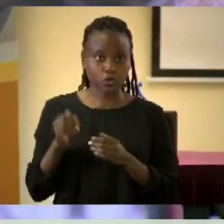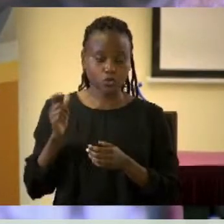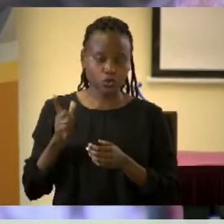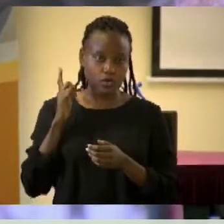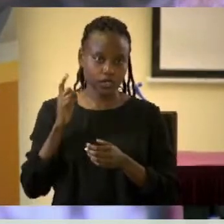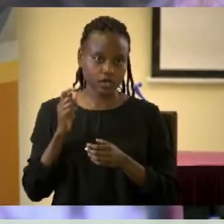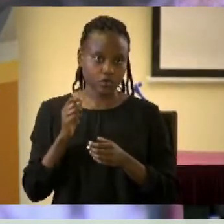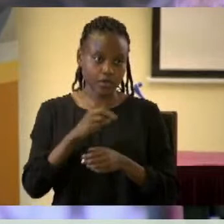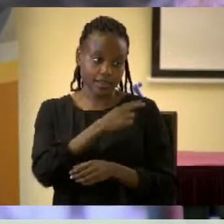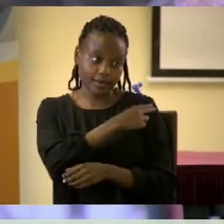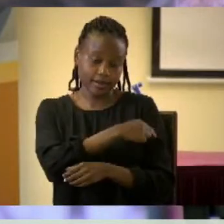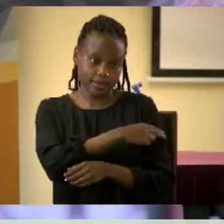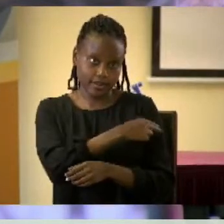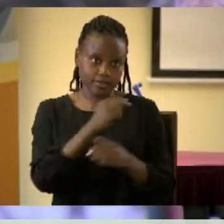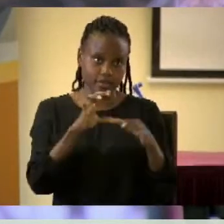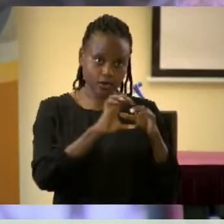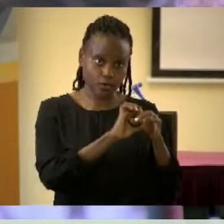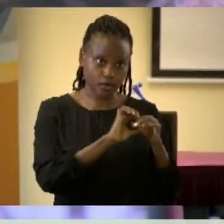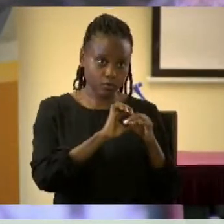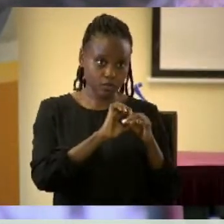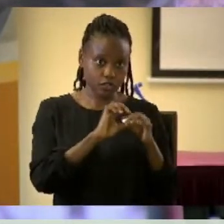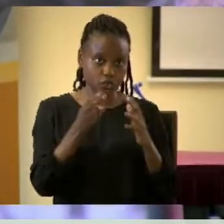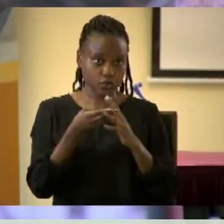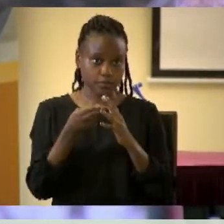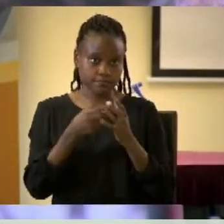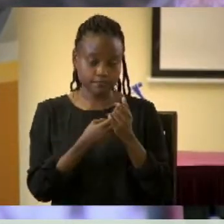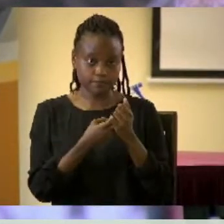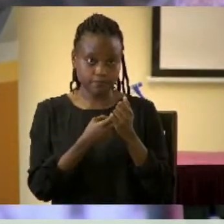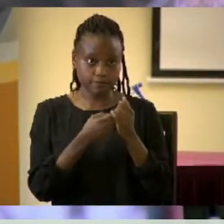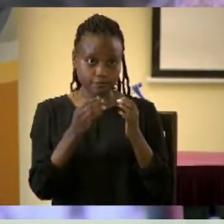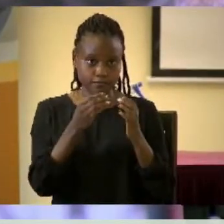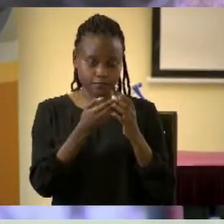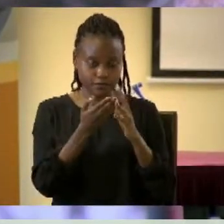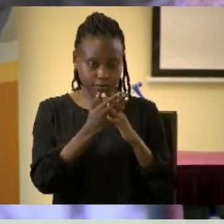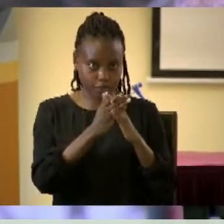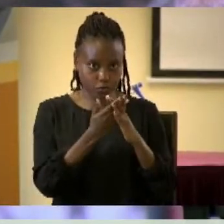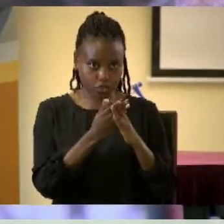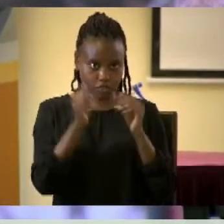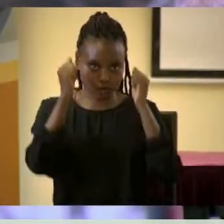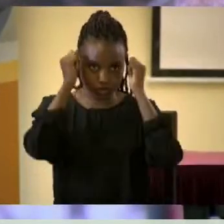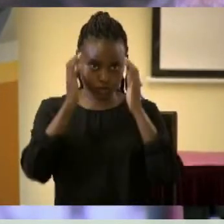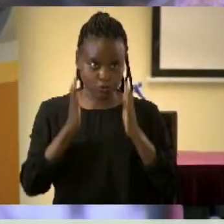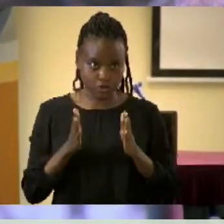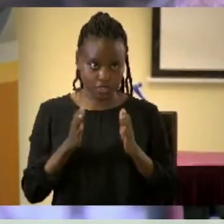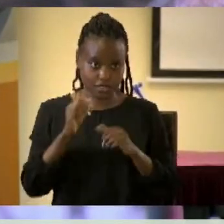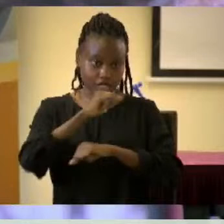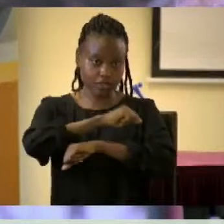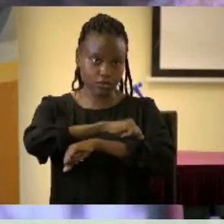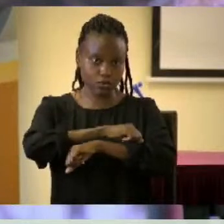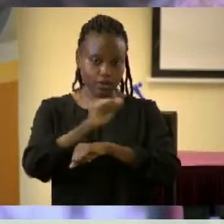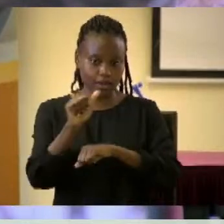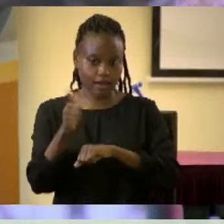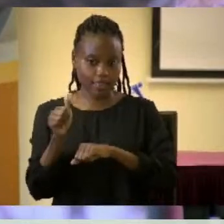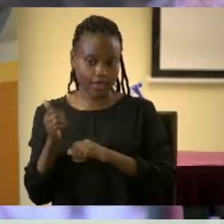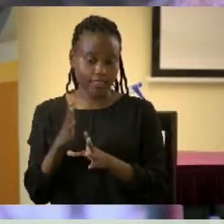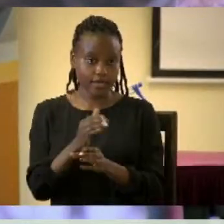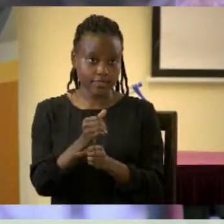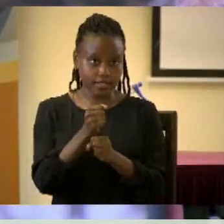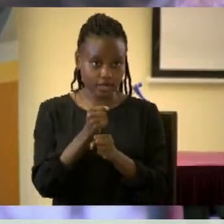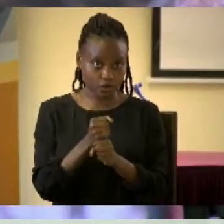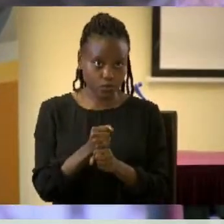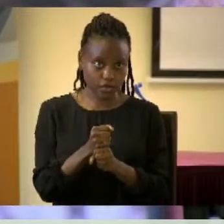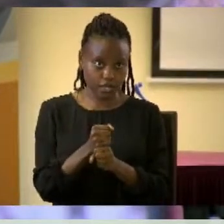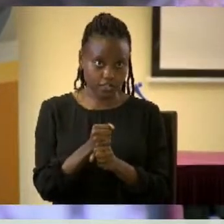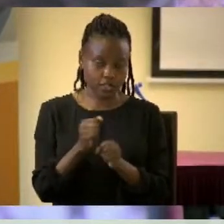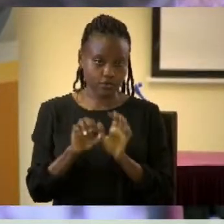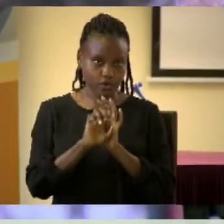and collaboration between your students and faculty and with other stakeholders such as the Rift Valley Law